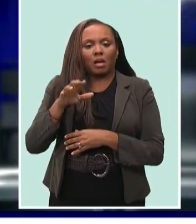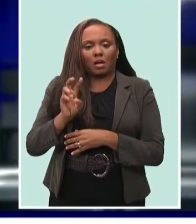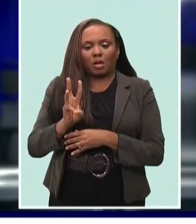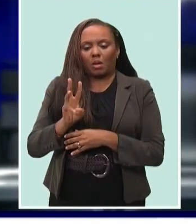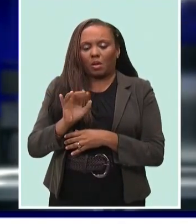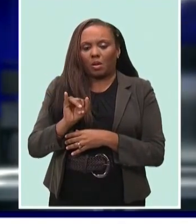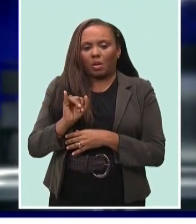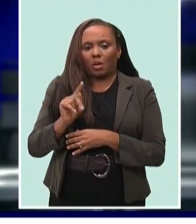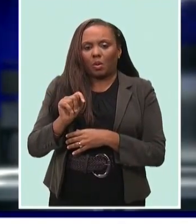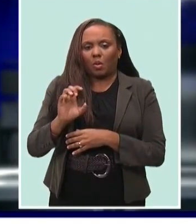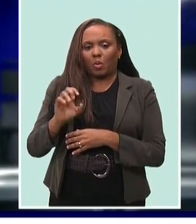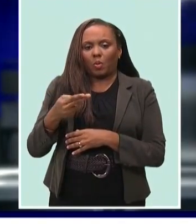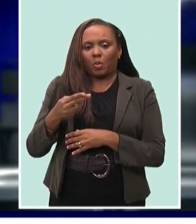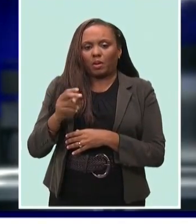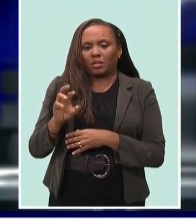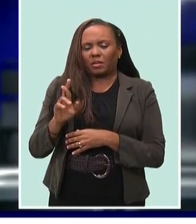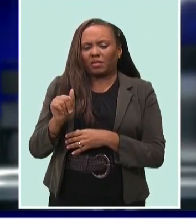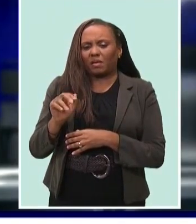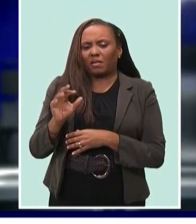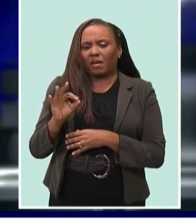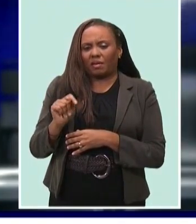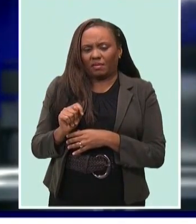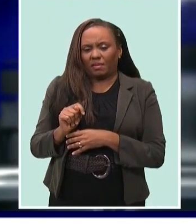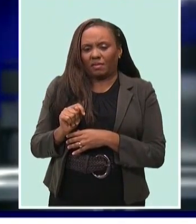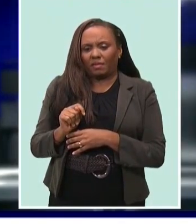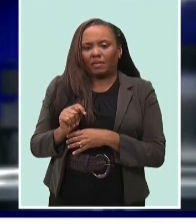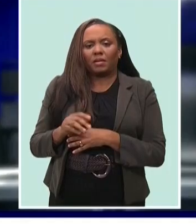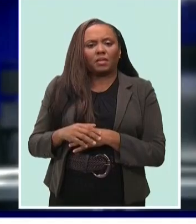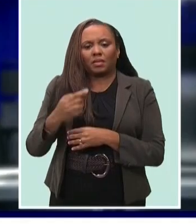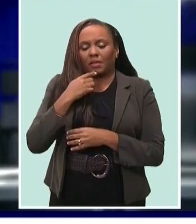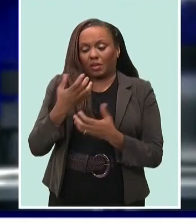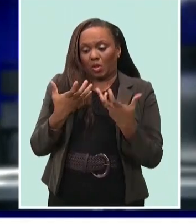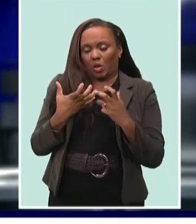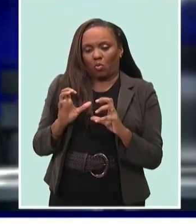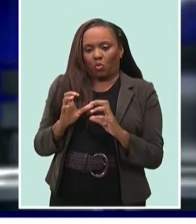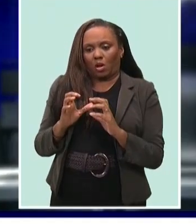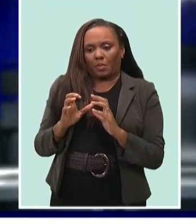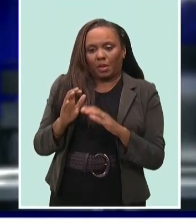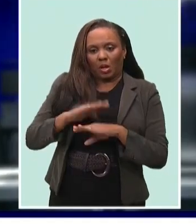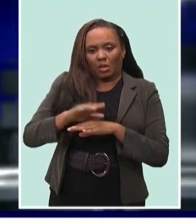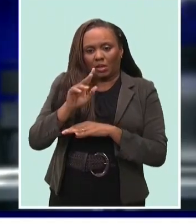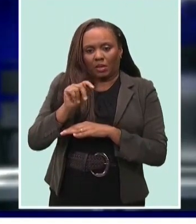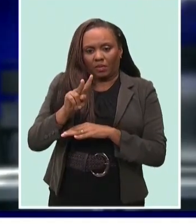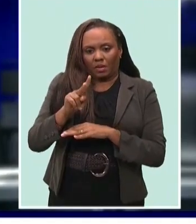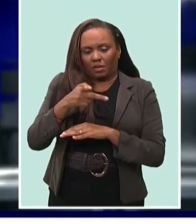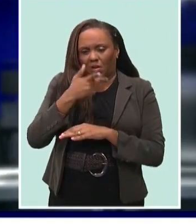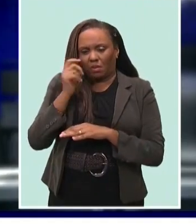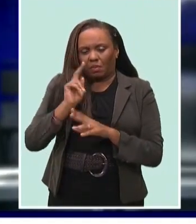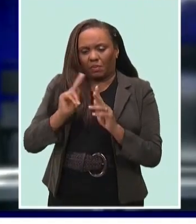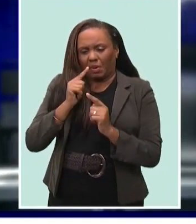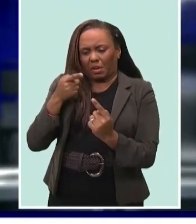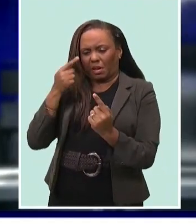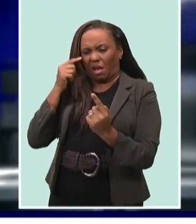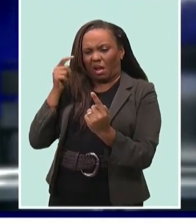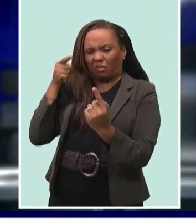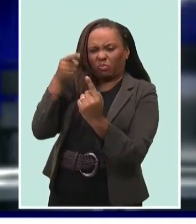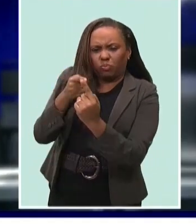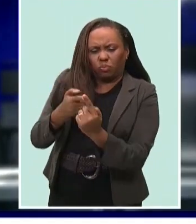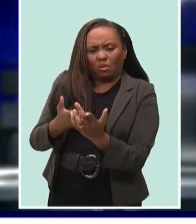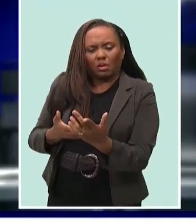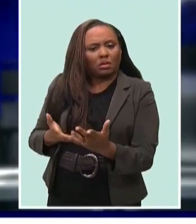contemporary pagan new religious movement. She told me she did not want to appear on camera in fear of being targeted. However, she was